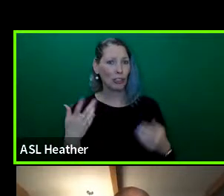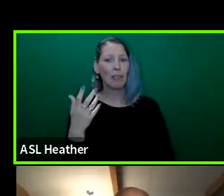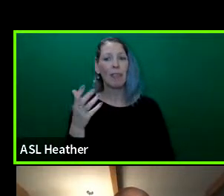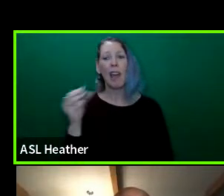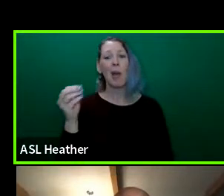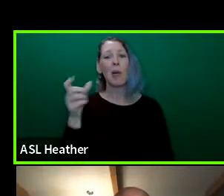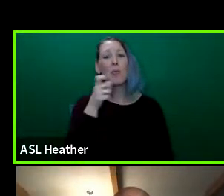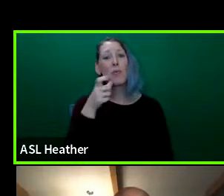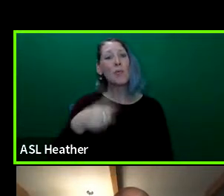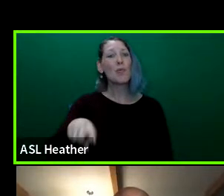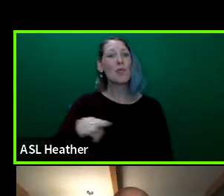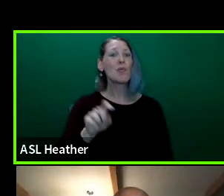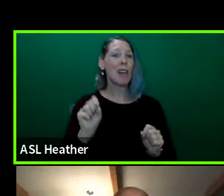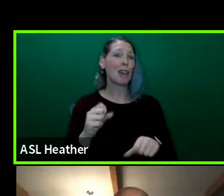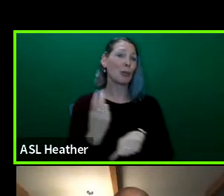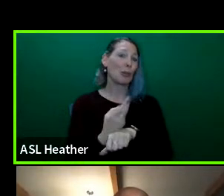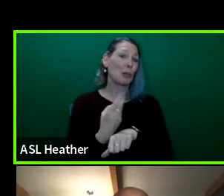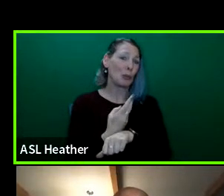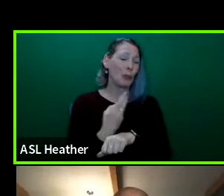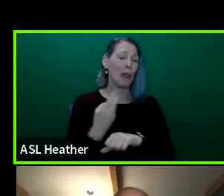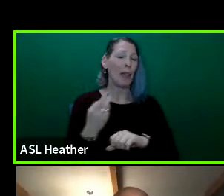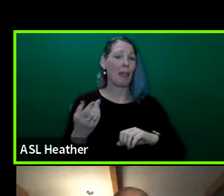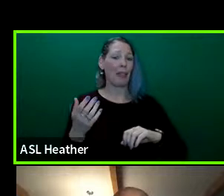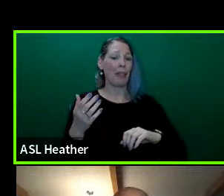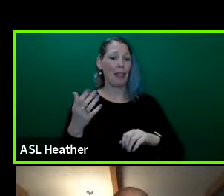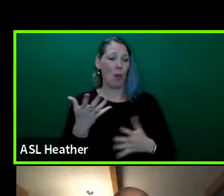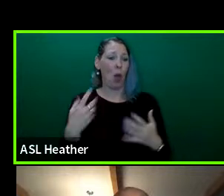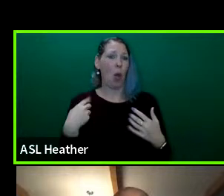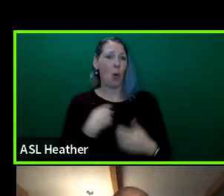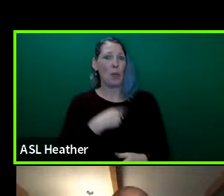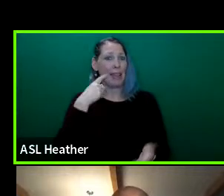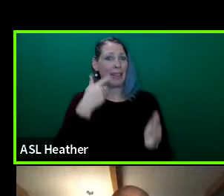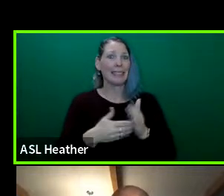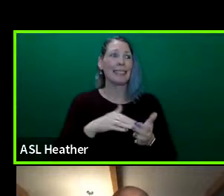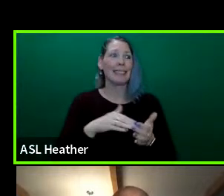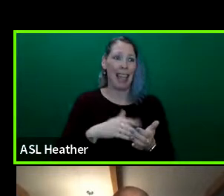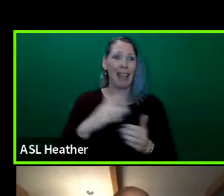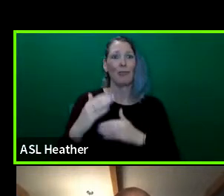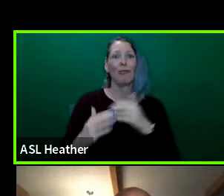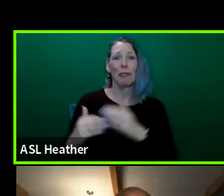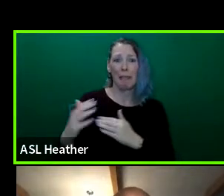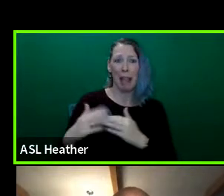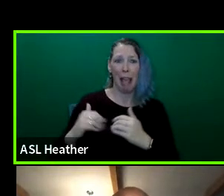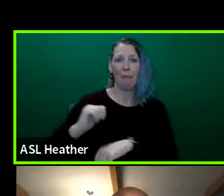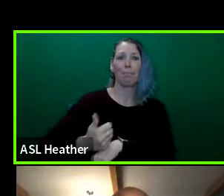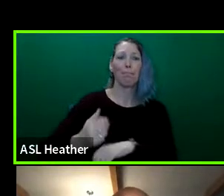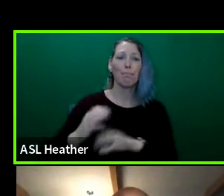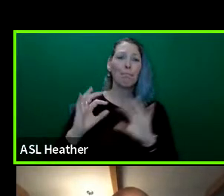who would potentially use the facility that we intend to build. So